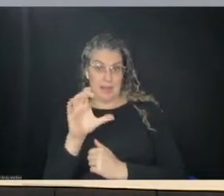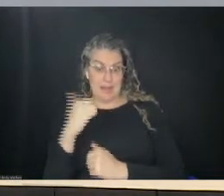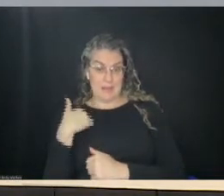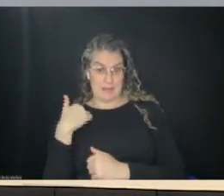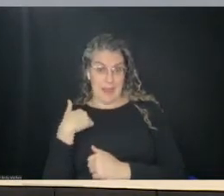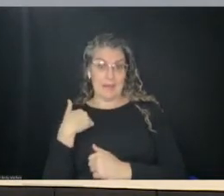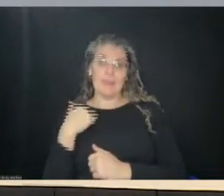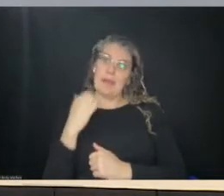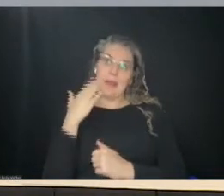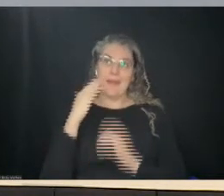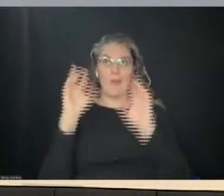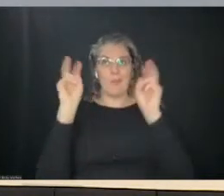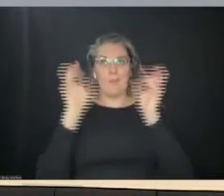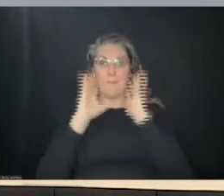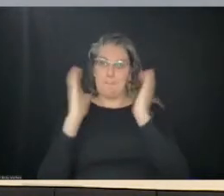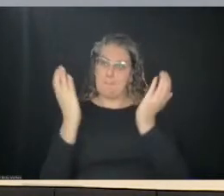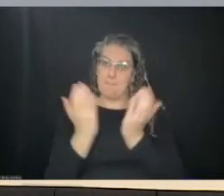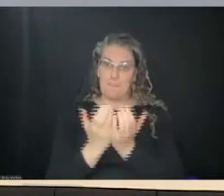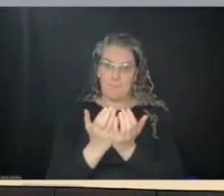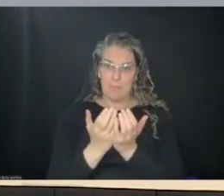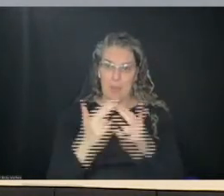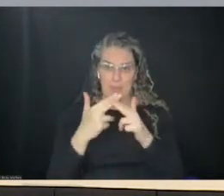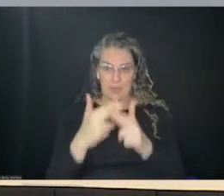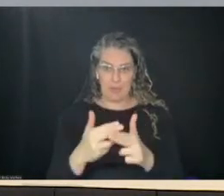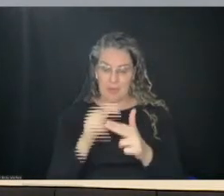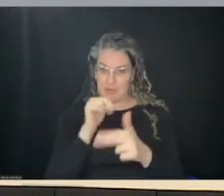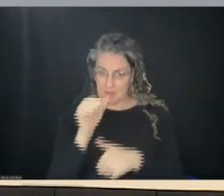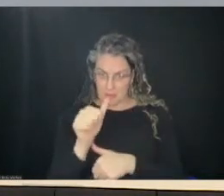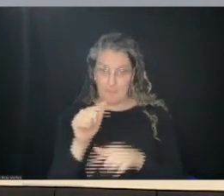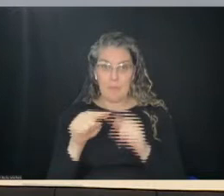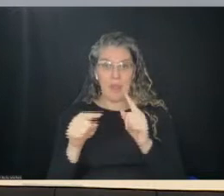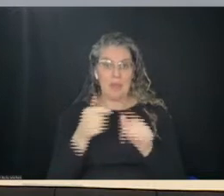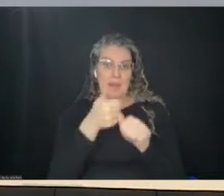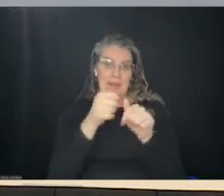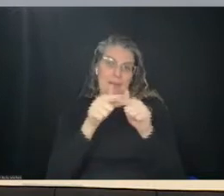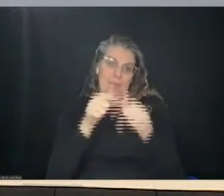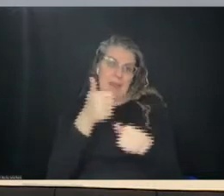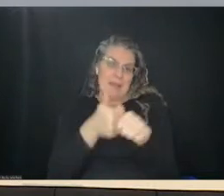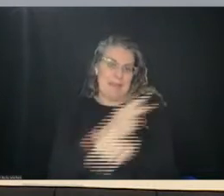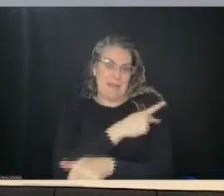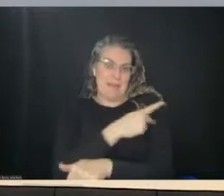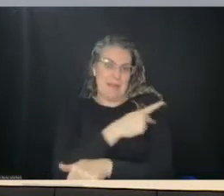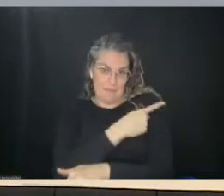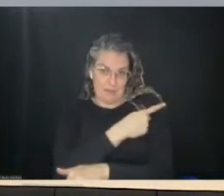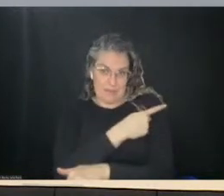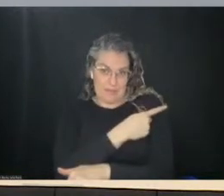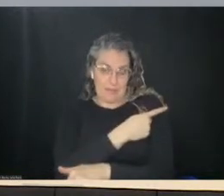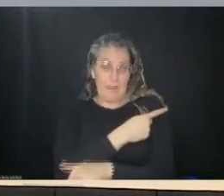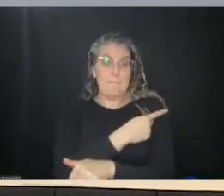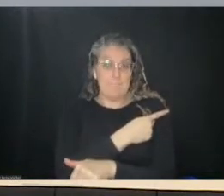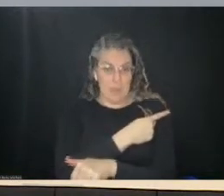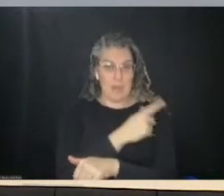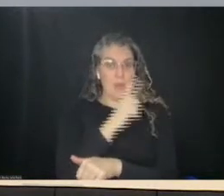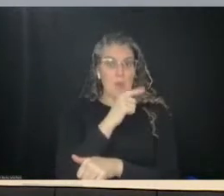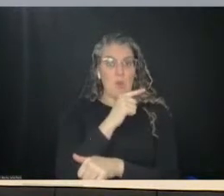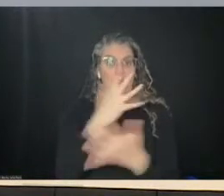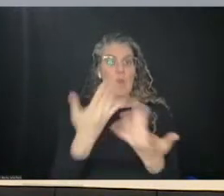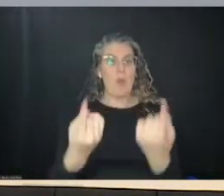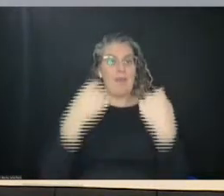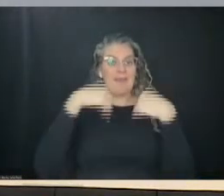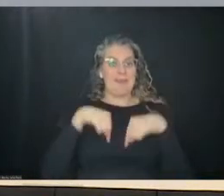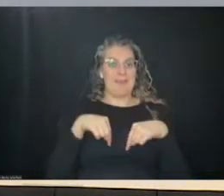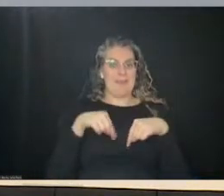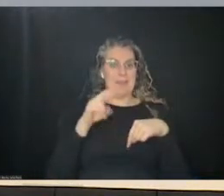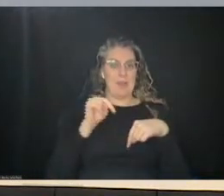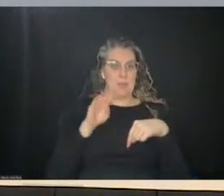plan is different depending on the province. Can you just clarify the rules for islanders that might want to visit New Brunswick when it opens, I believe,